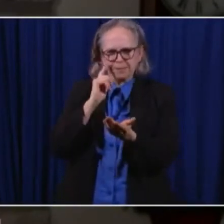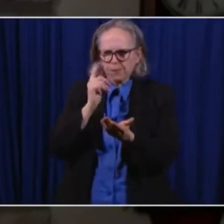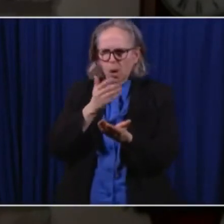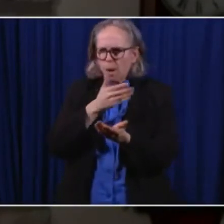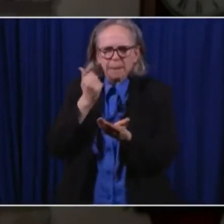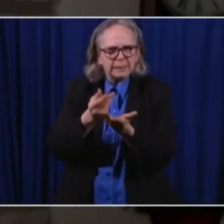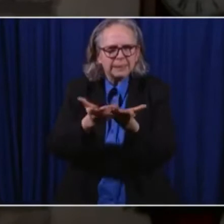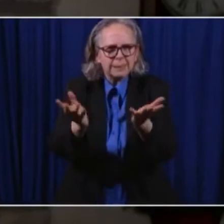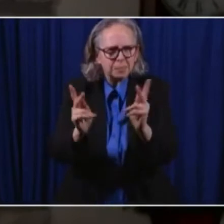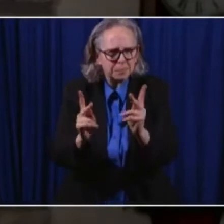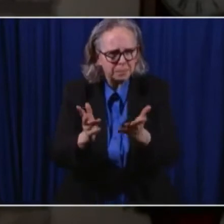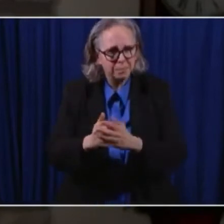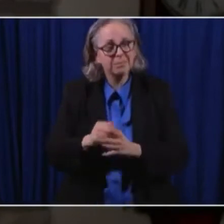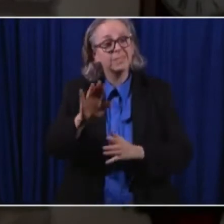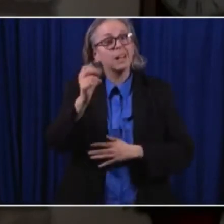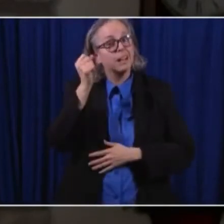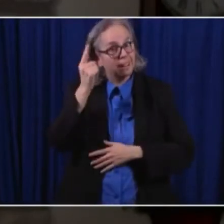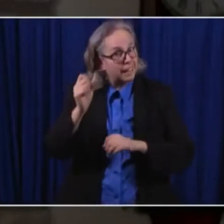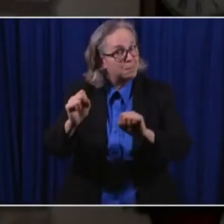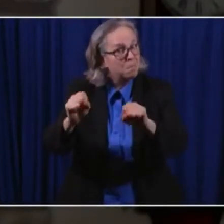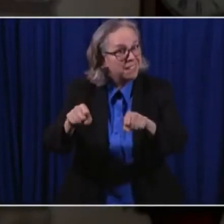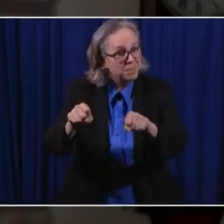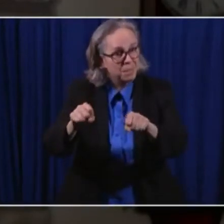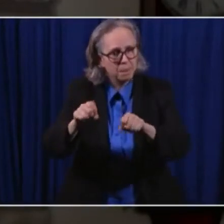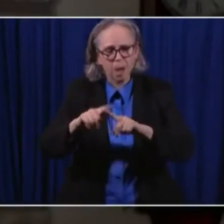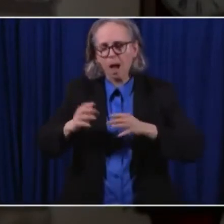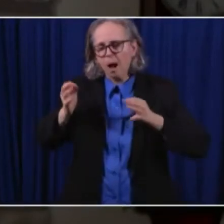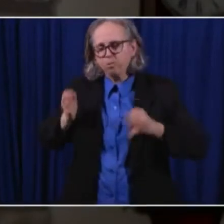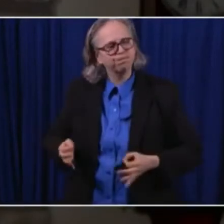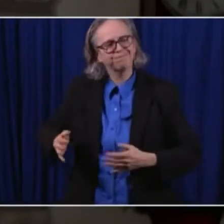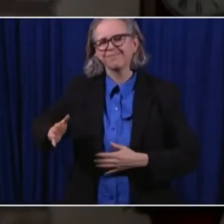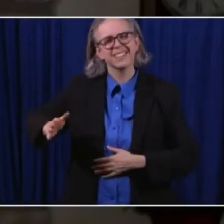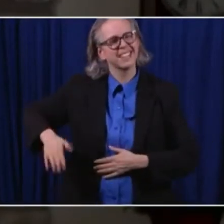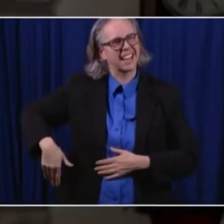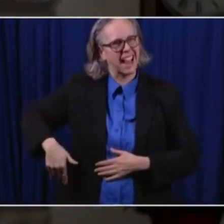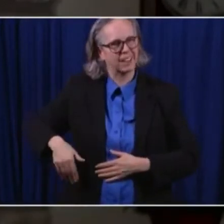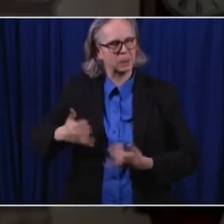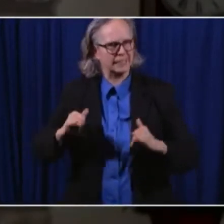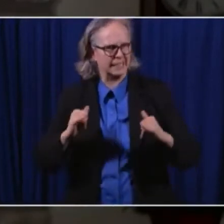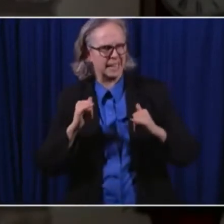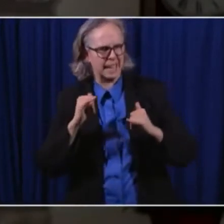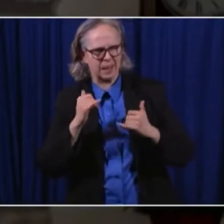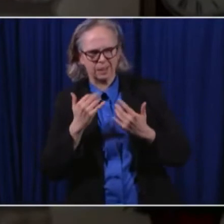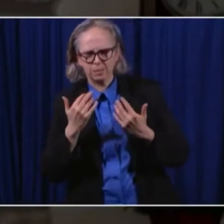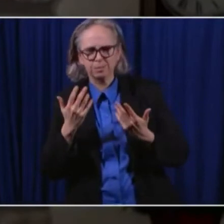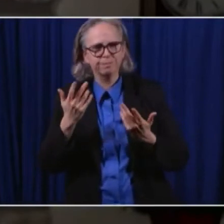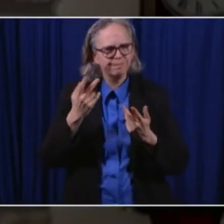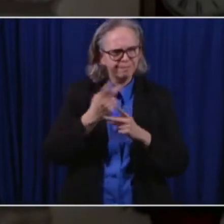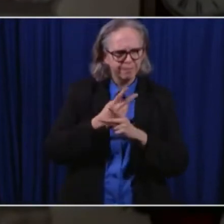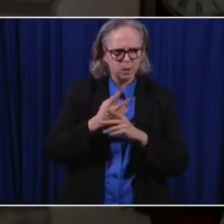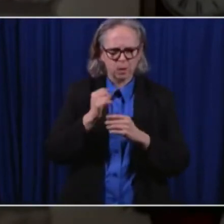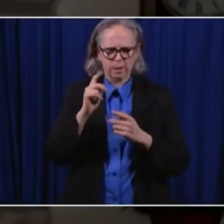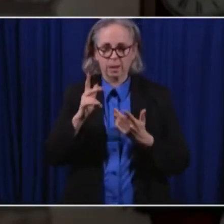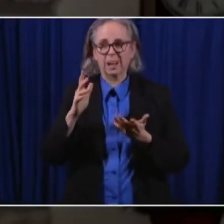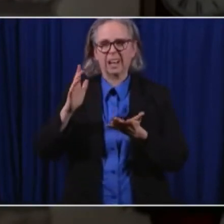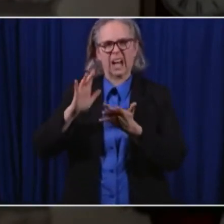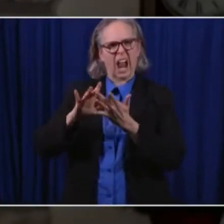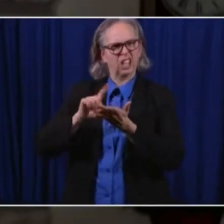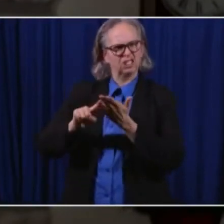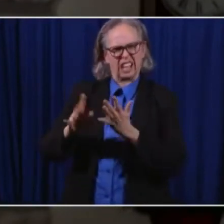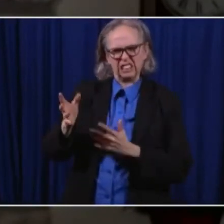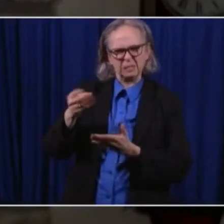table, but certainly no decision has been made. The first priority always has to be to do the tracing, to the contact